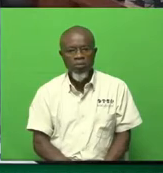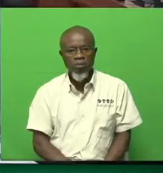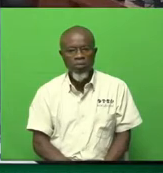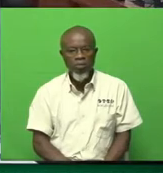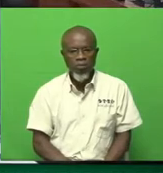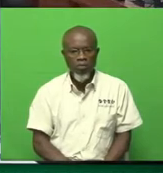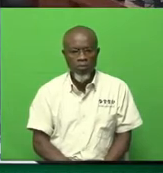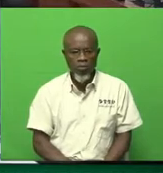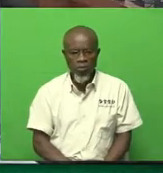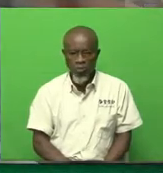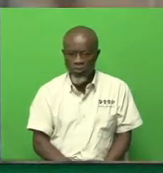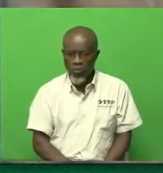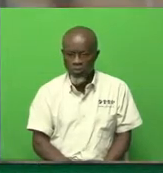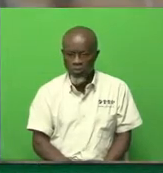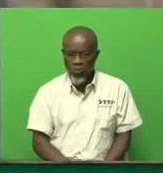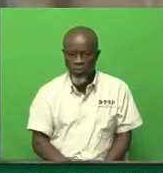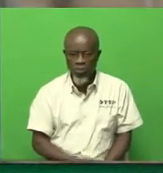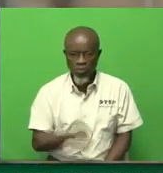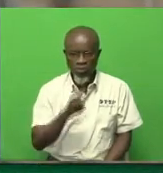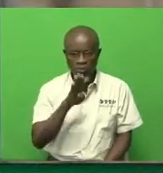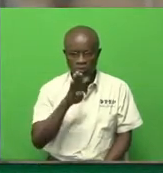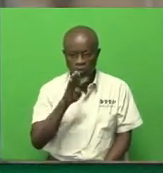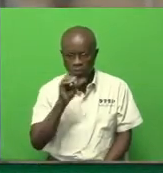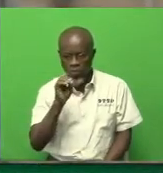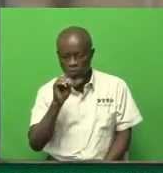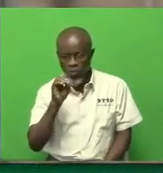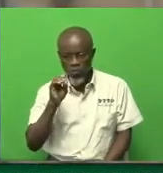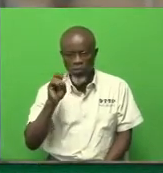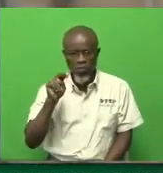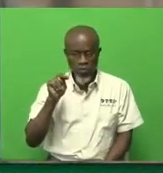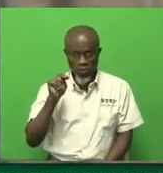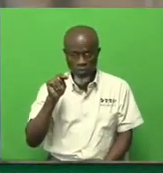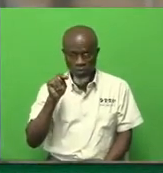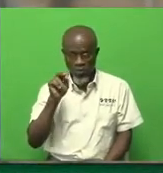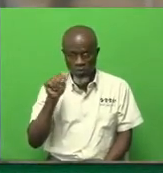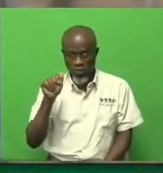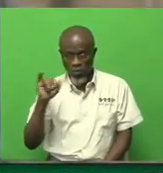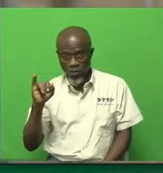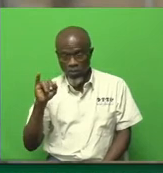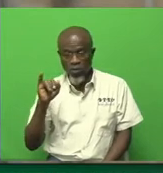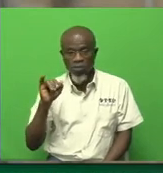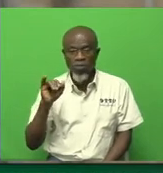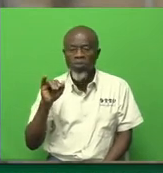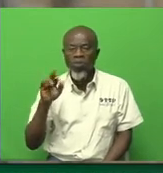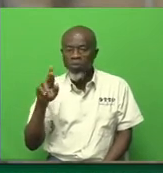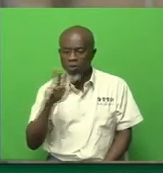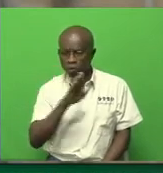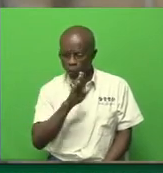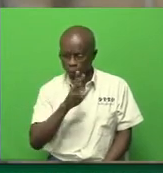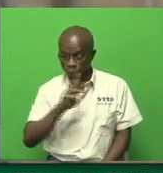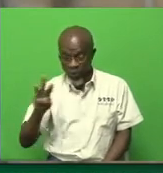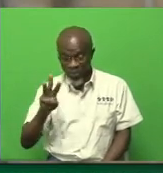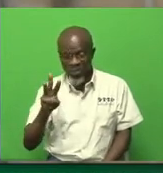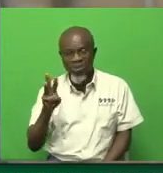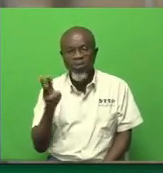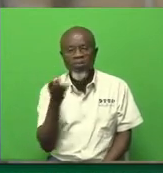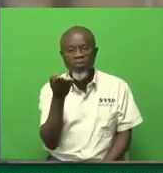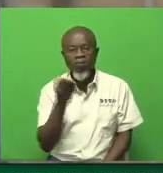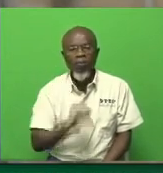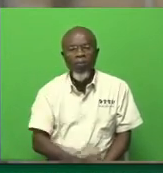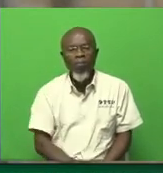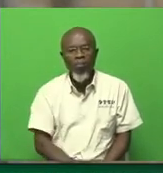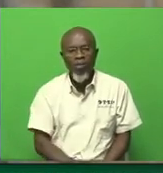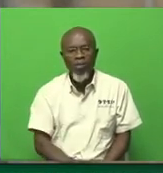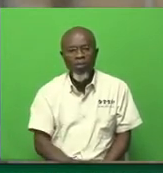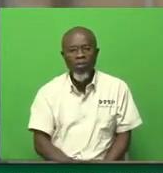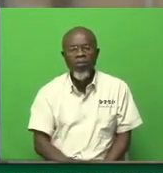thank you very much Madam speaker Madam speaker I am